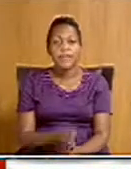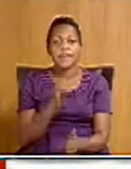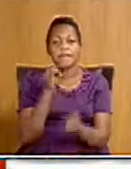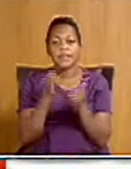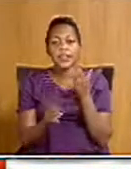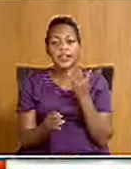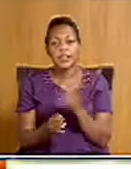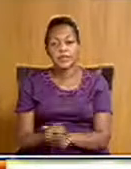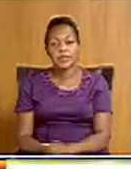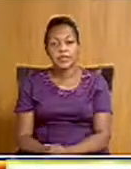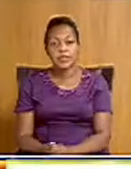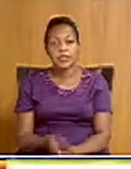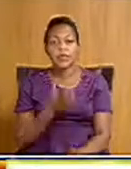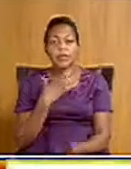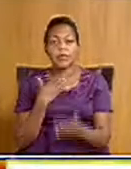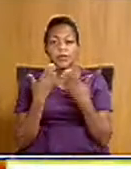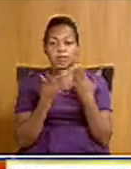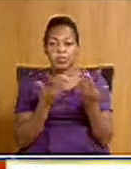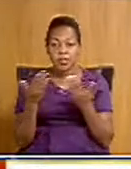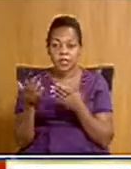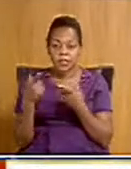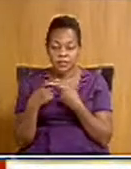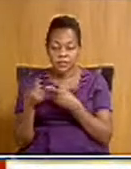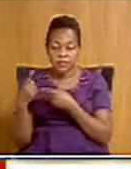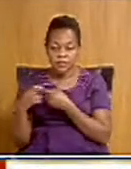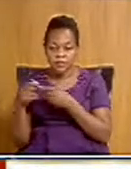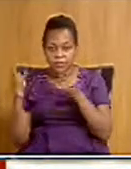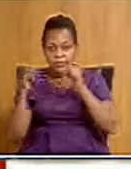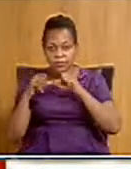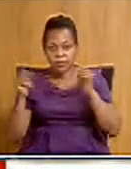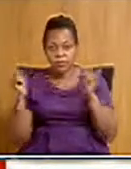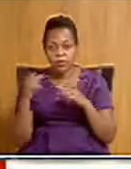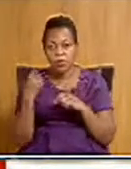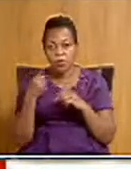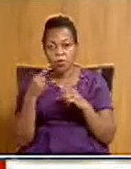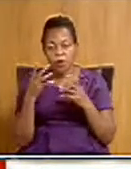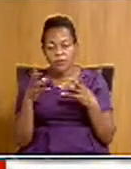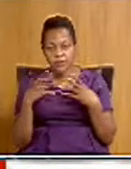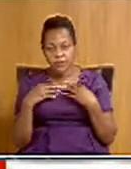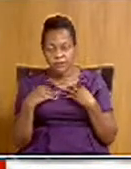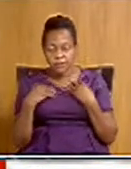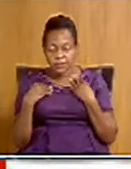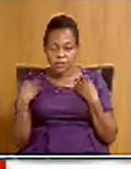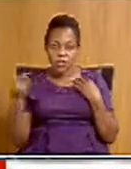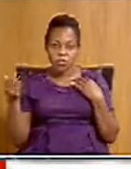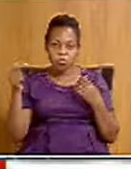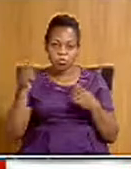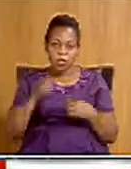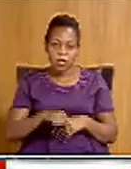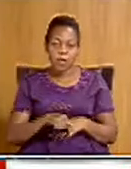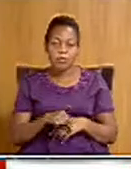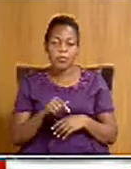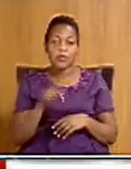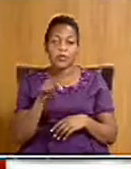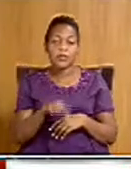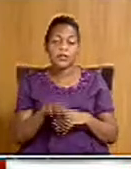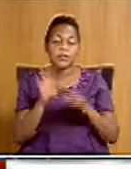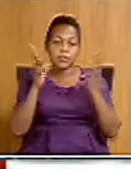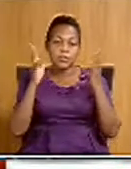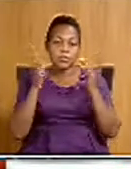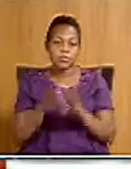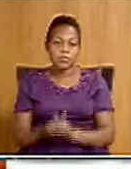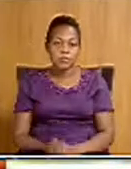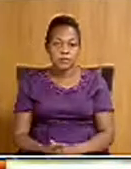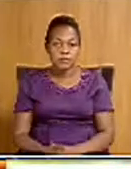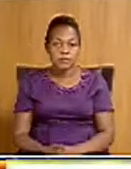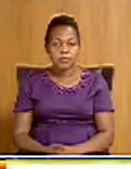Finally, I thank their excellencies that have honored us with their presence on this occasion.